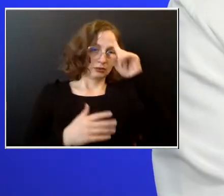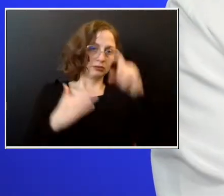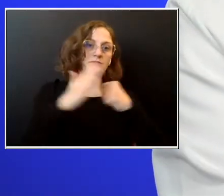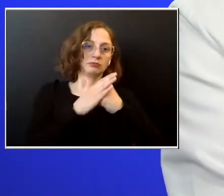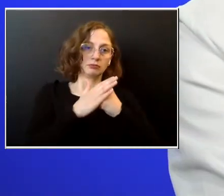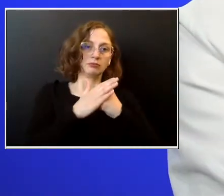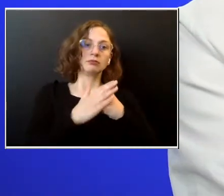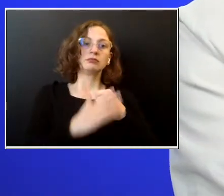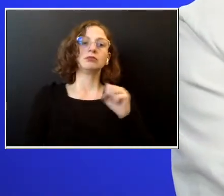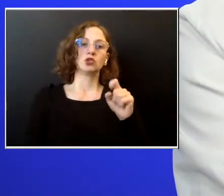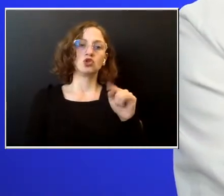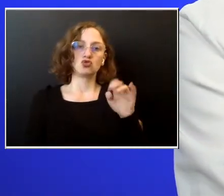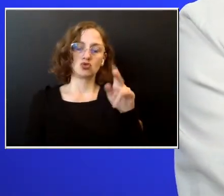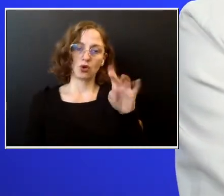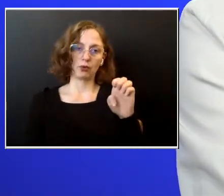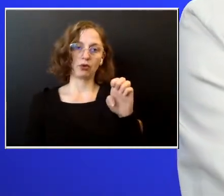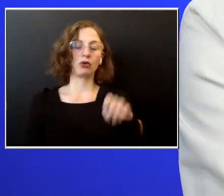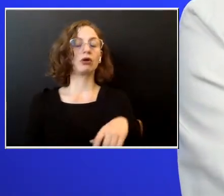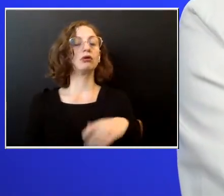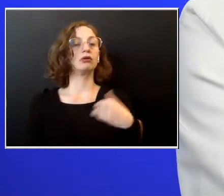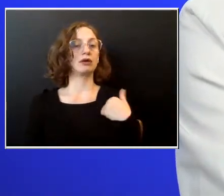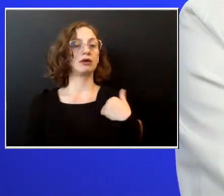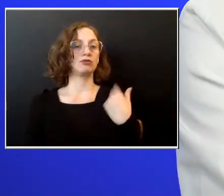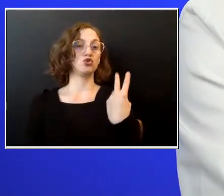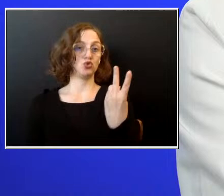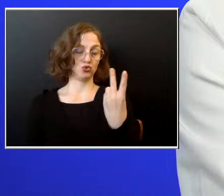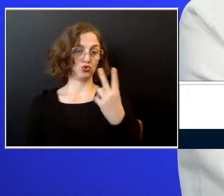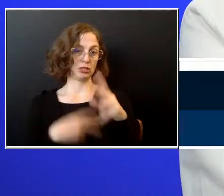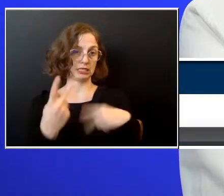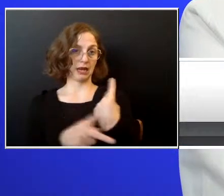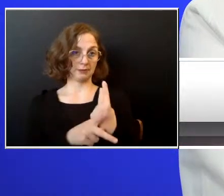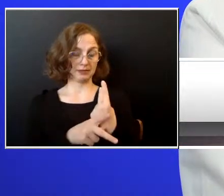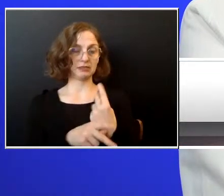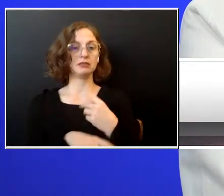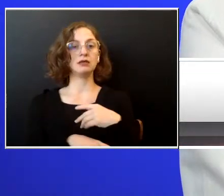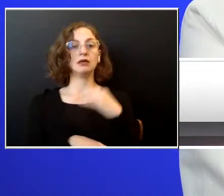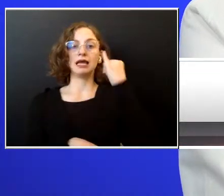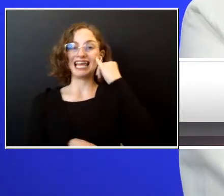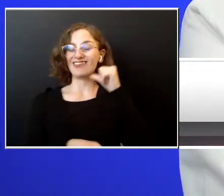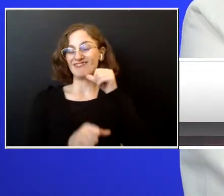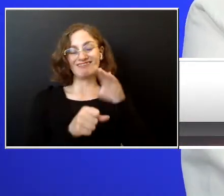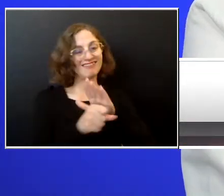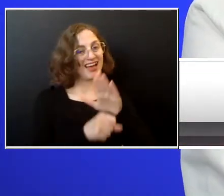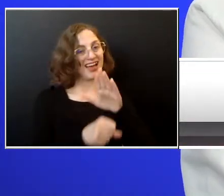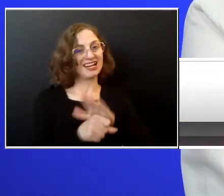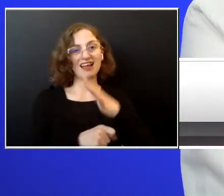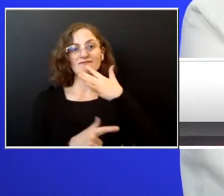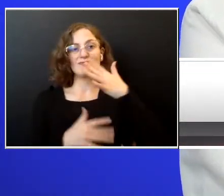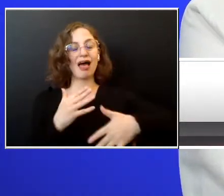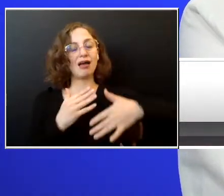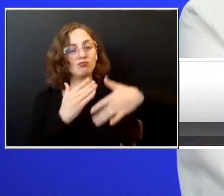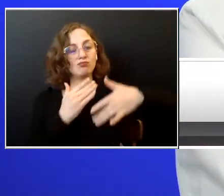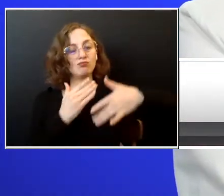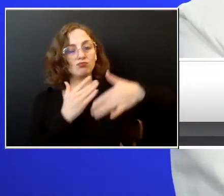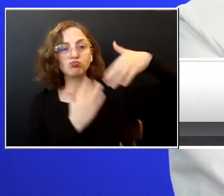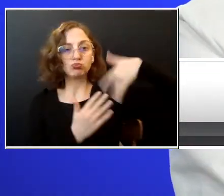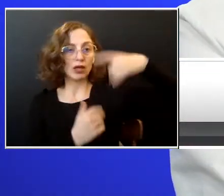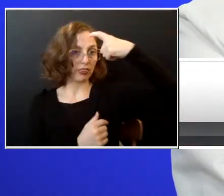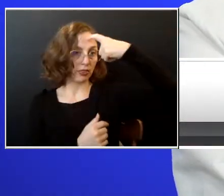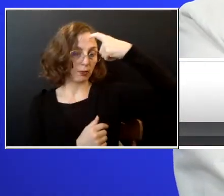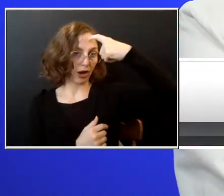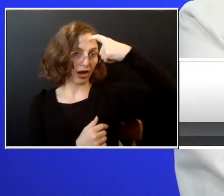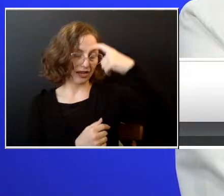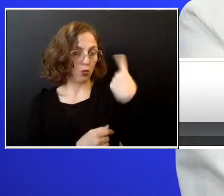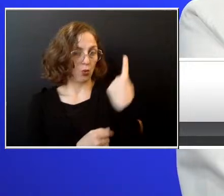two varieties. There's where the blood vessels, where you don't get enough blood to the brain and that portion of the brain dies. And then you can also have a hemorrhage. These